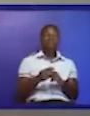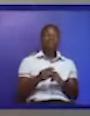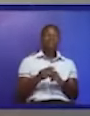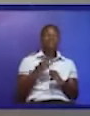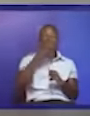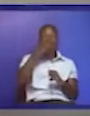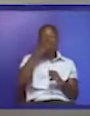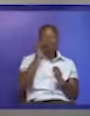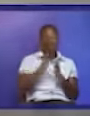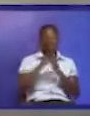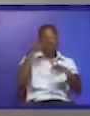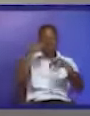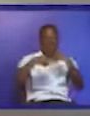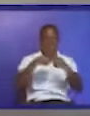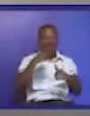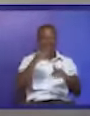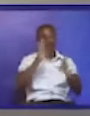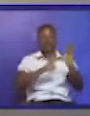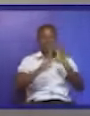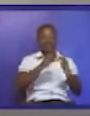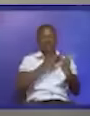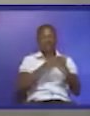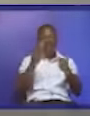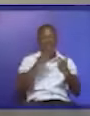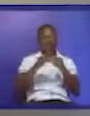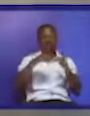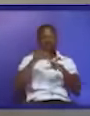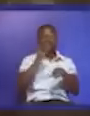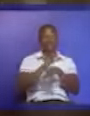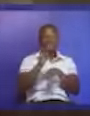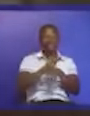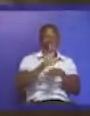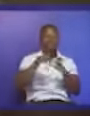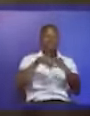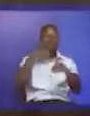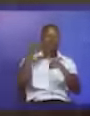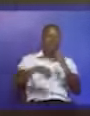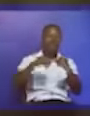this tragedy, failure in ministry, it must end with me.